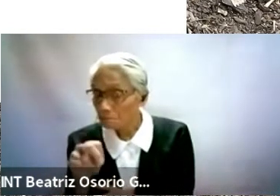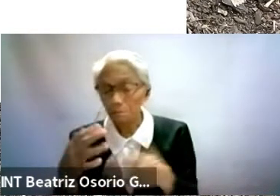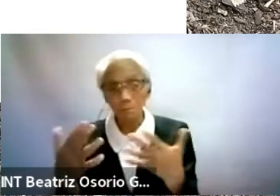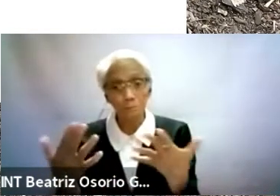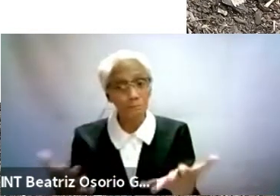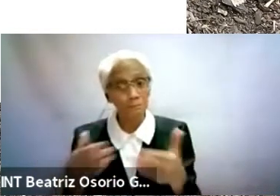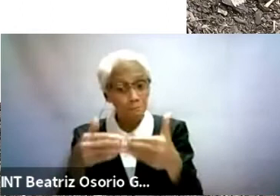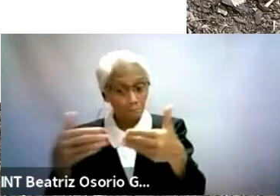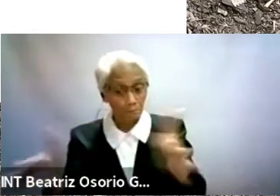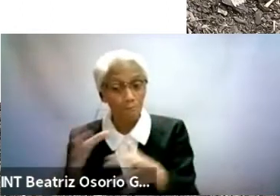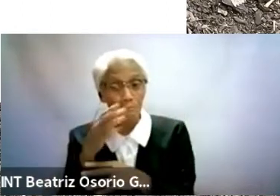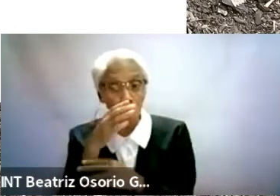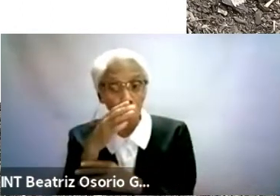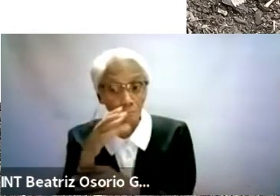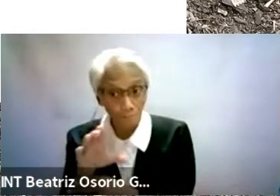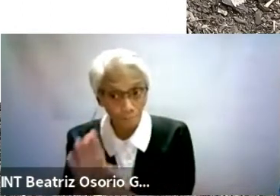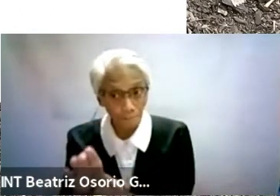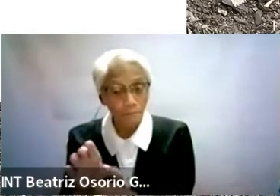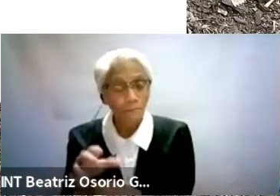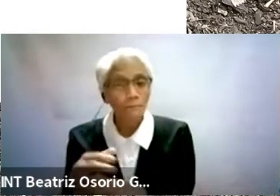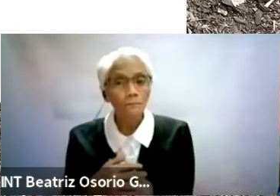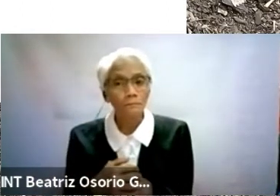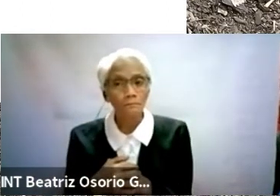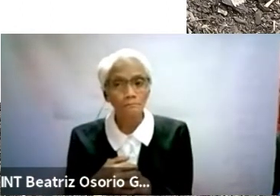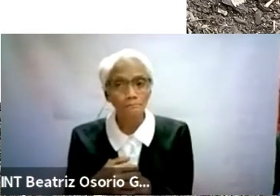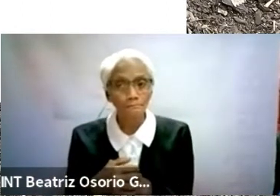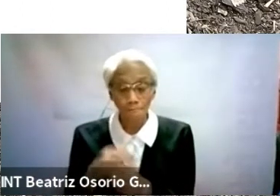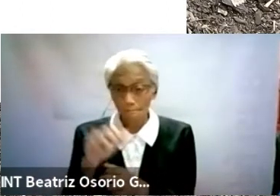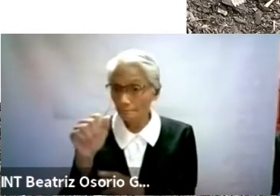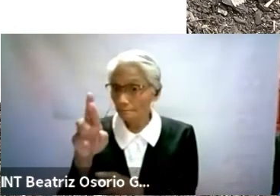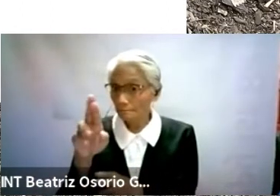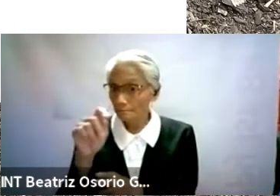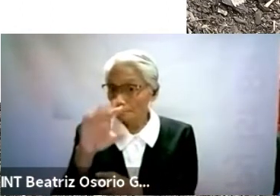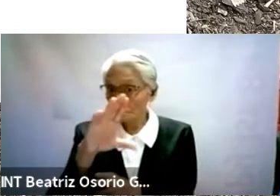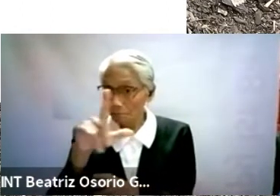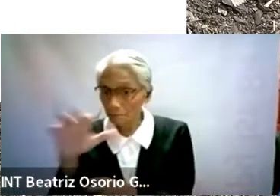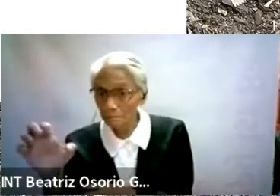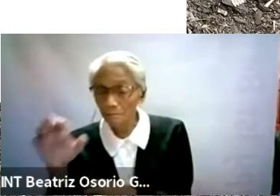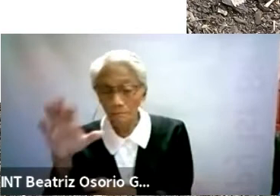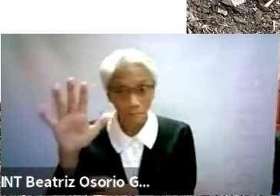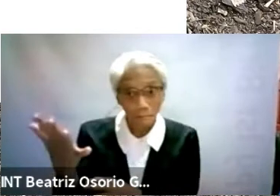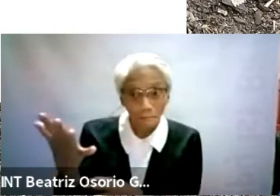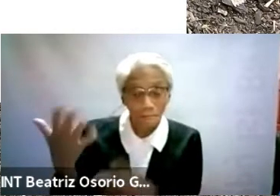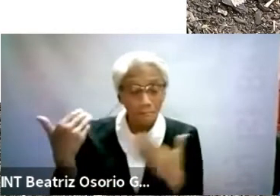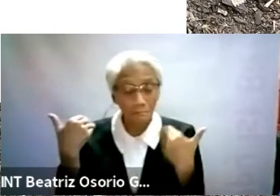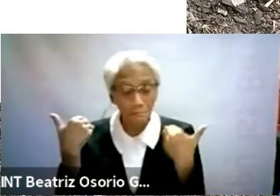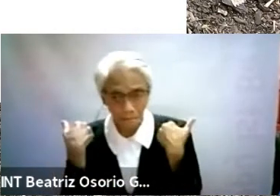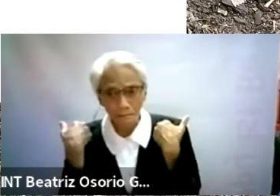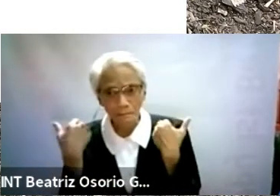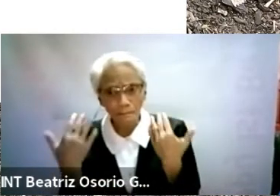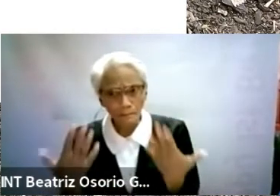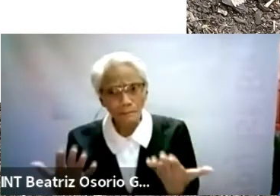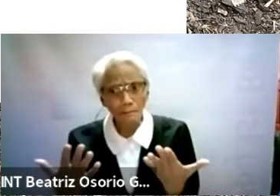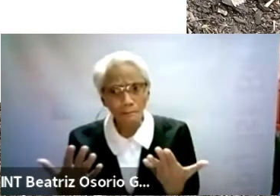of the general comment, that delicate balance in Article 5 between children's evolving capacity and children